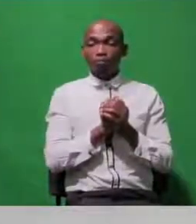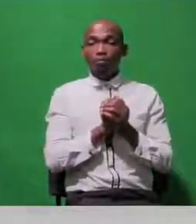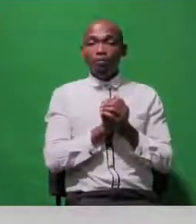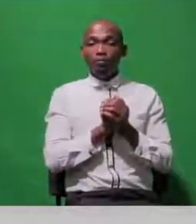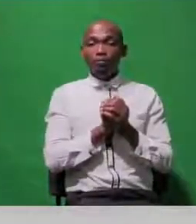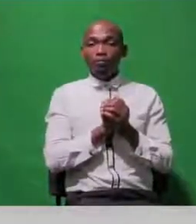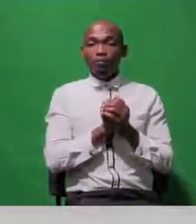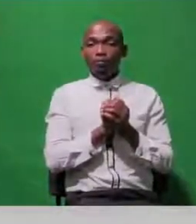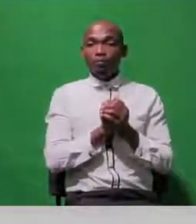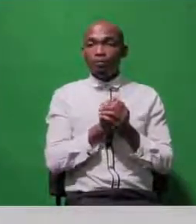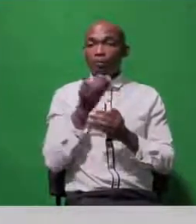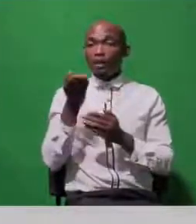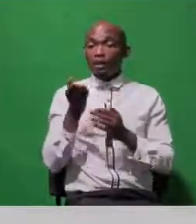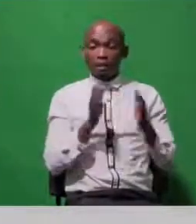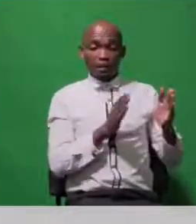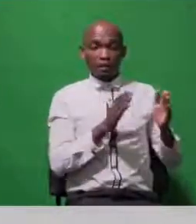And here is